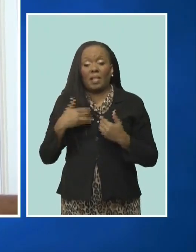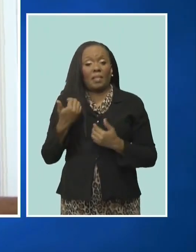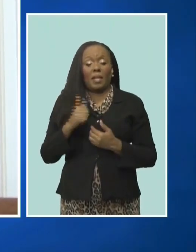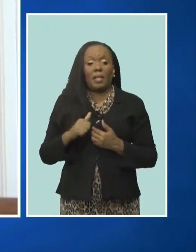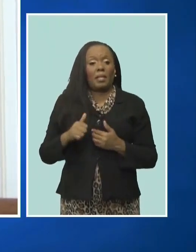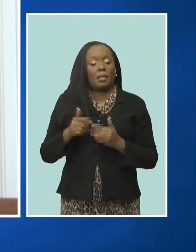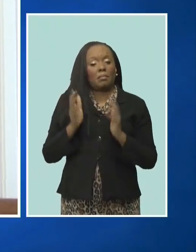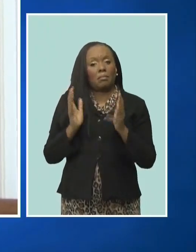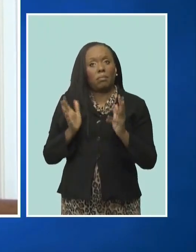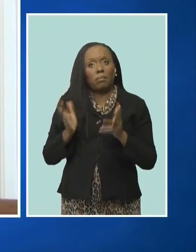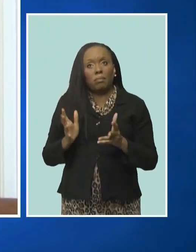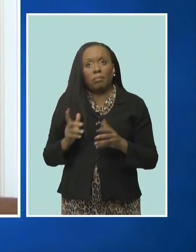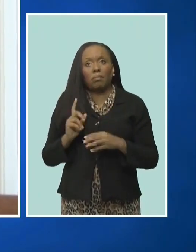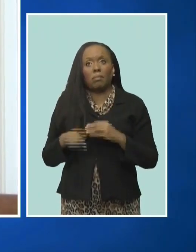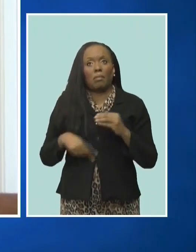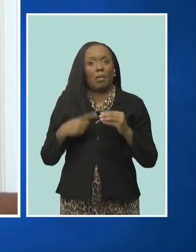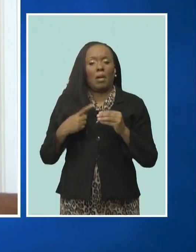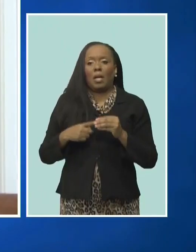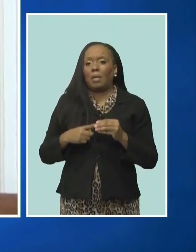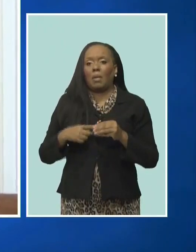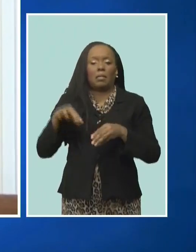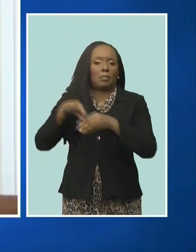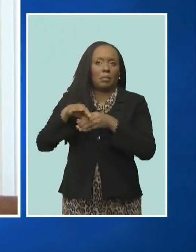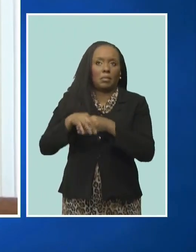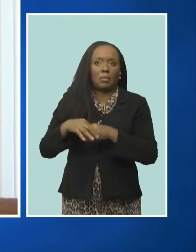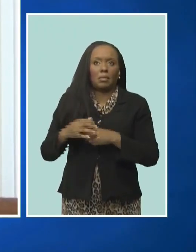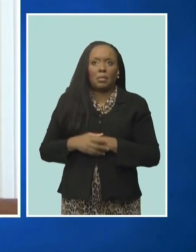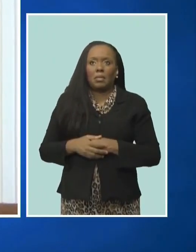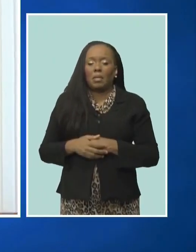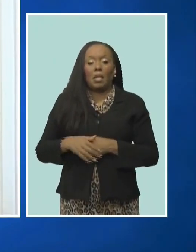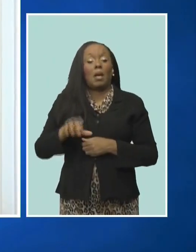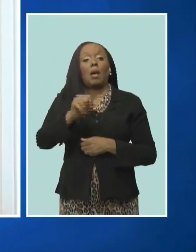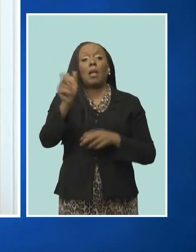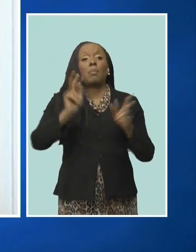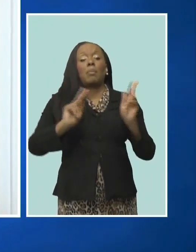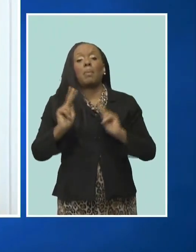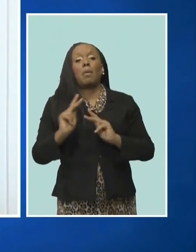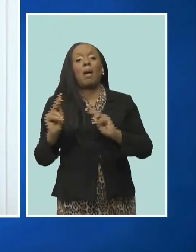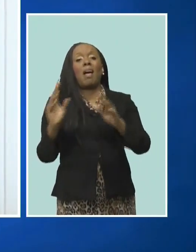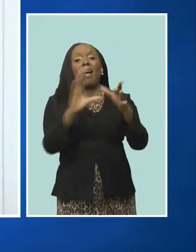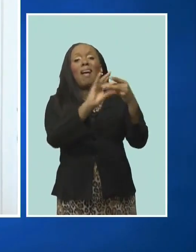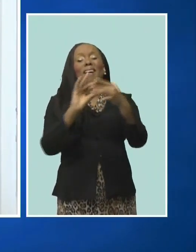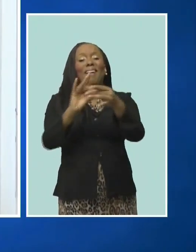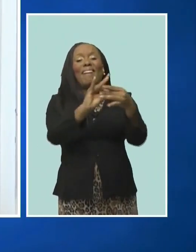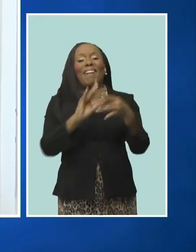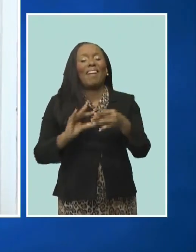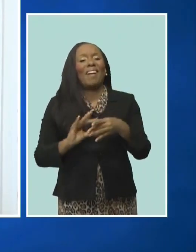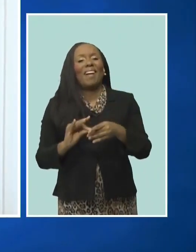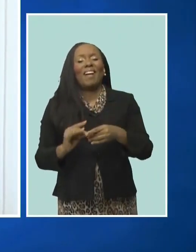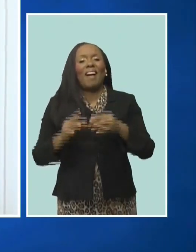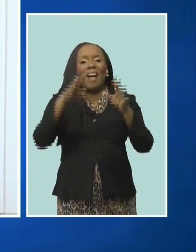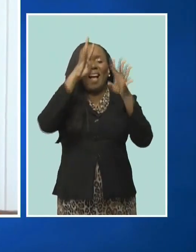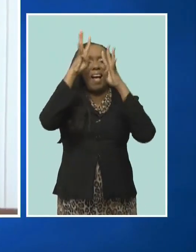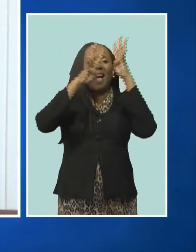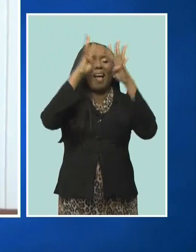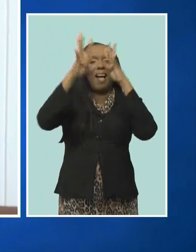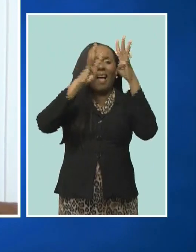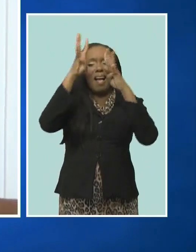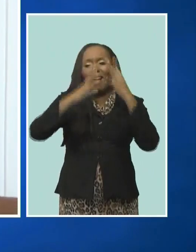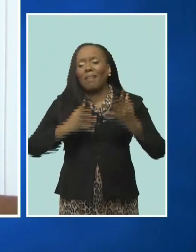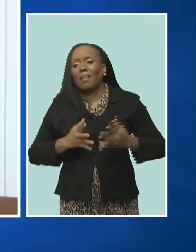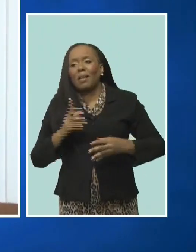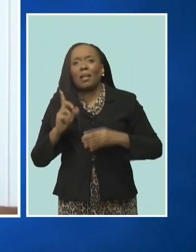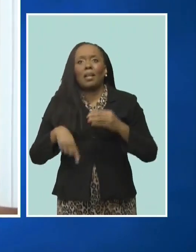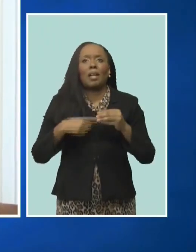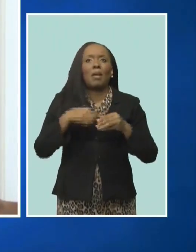in time, let us stay focused. It is other people's business to want to speculate, to want to conjecture,